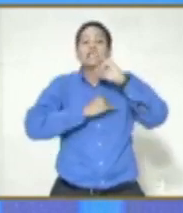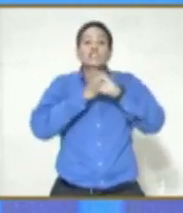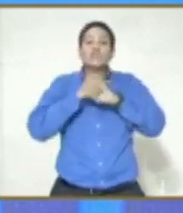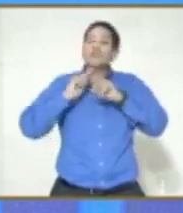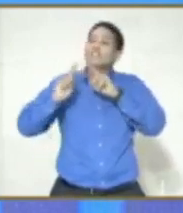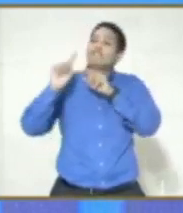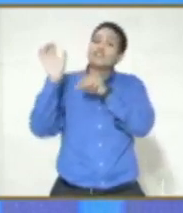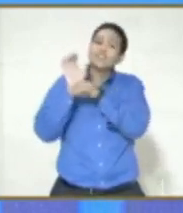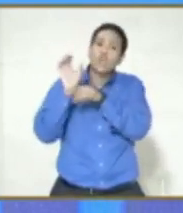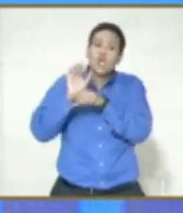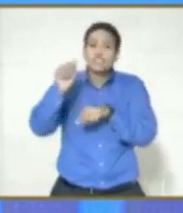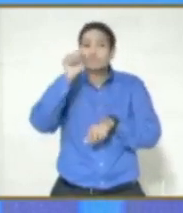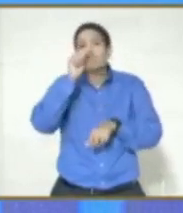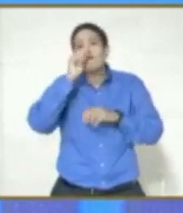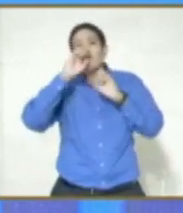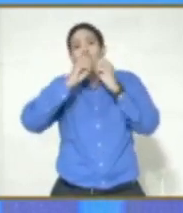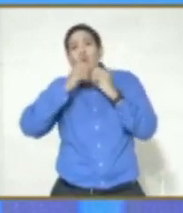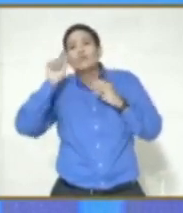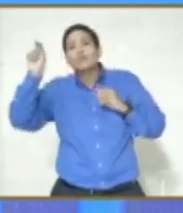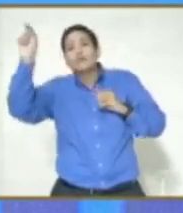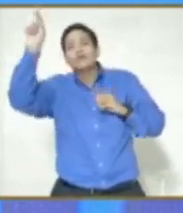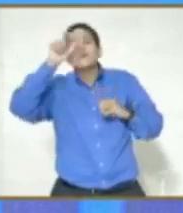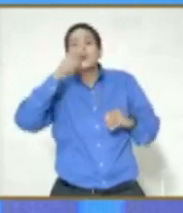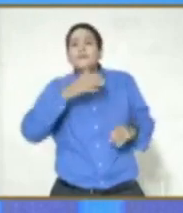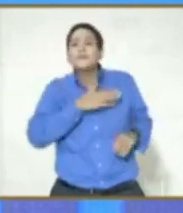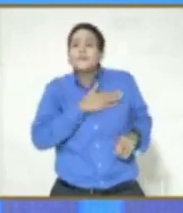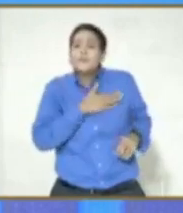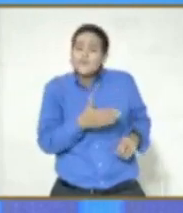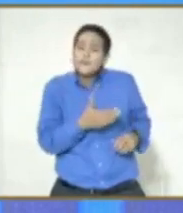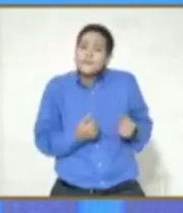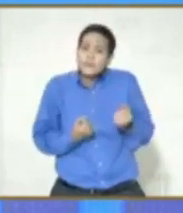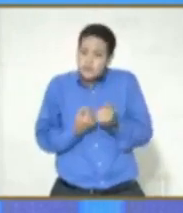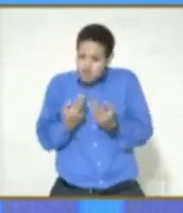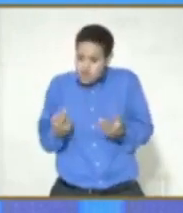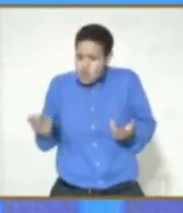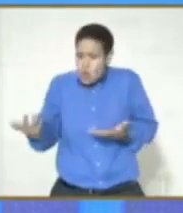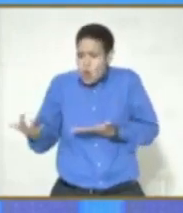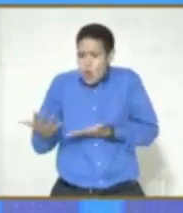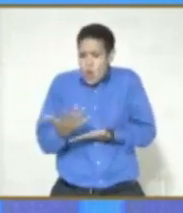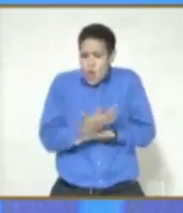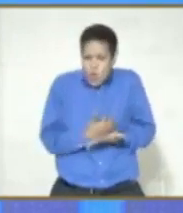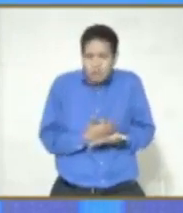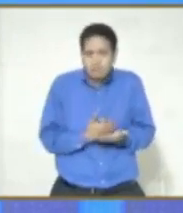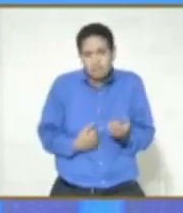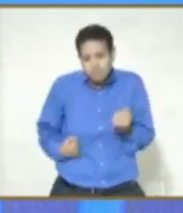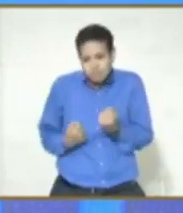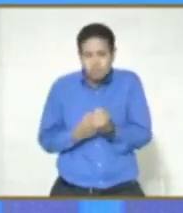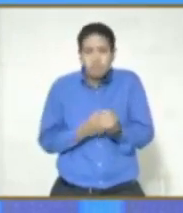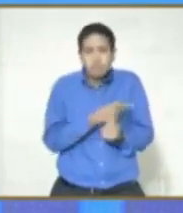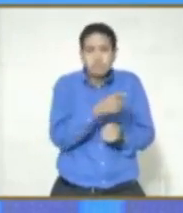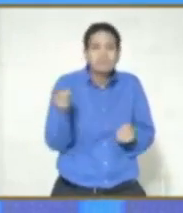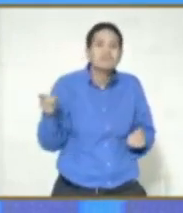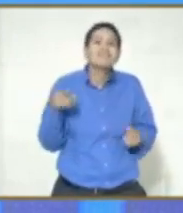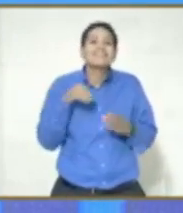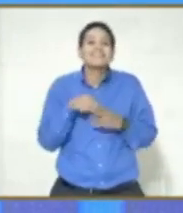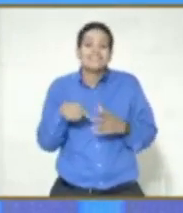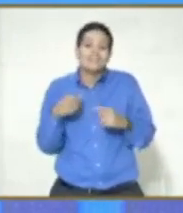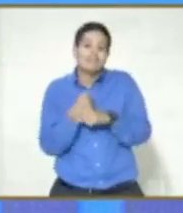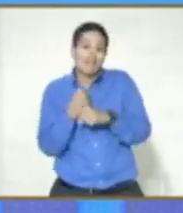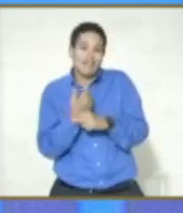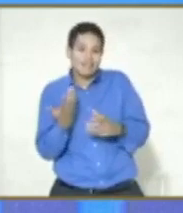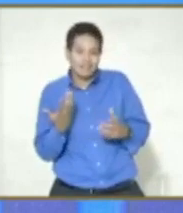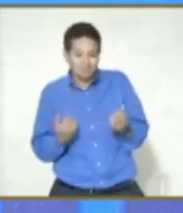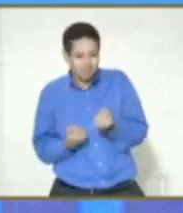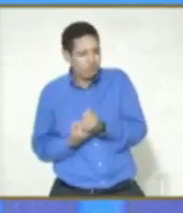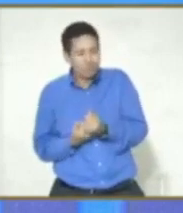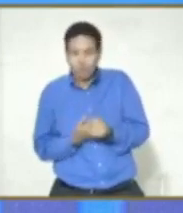and private organizations that have pooled their resources together to help in this fight. And I want